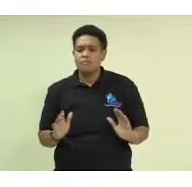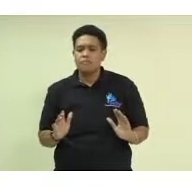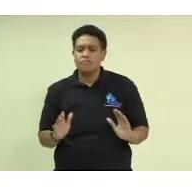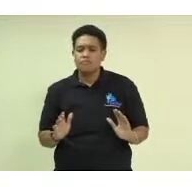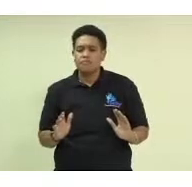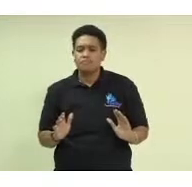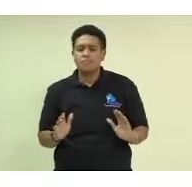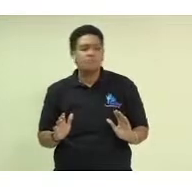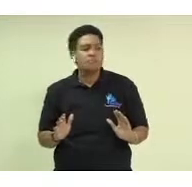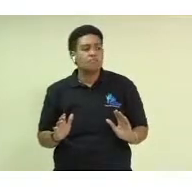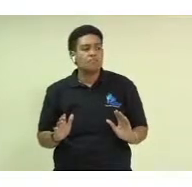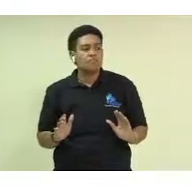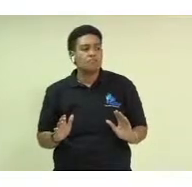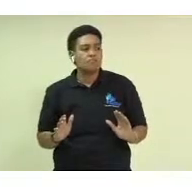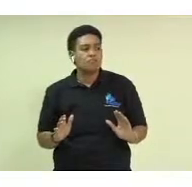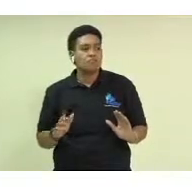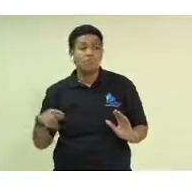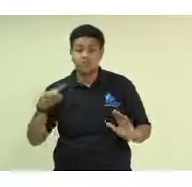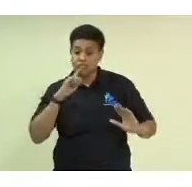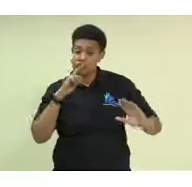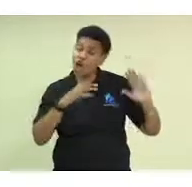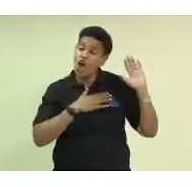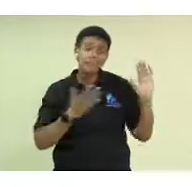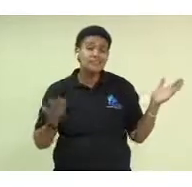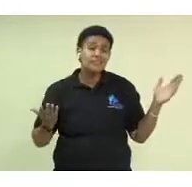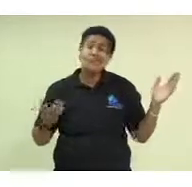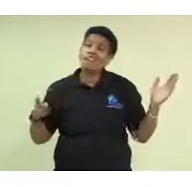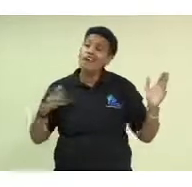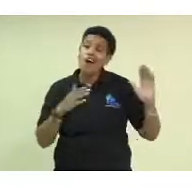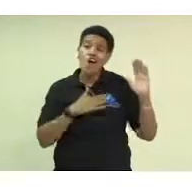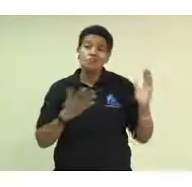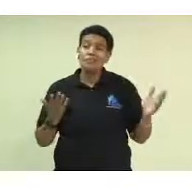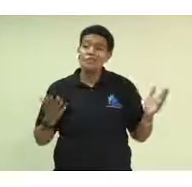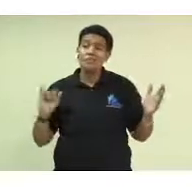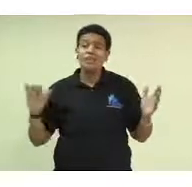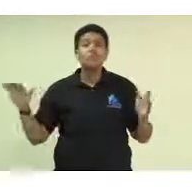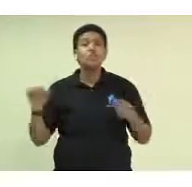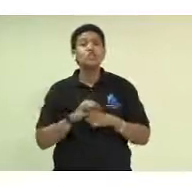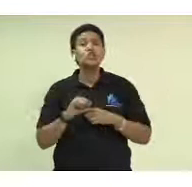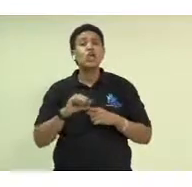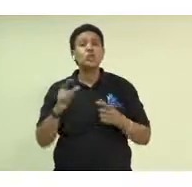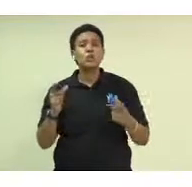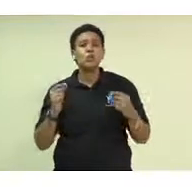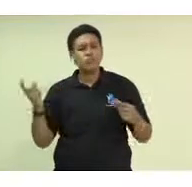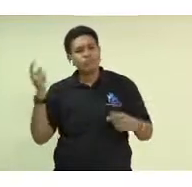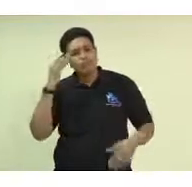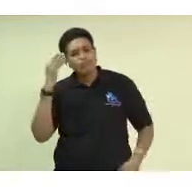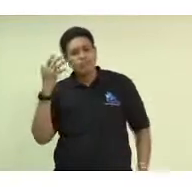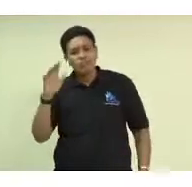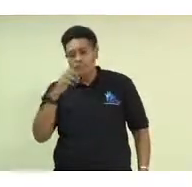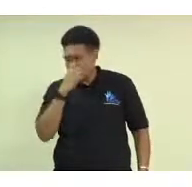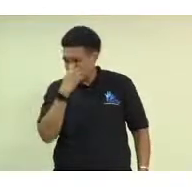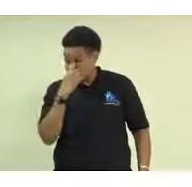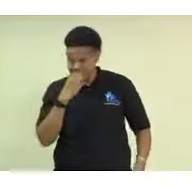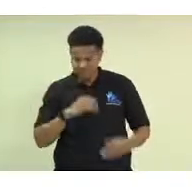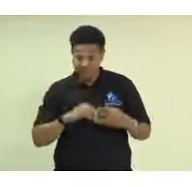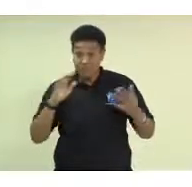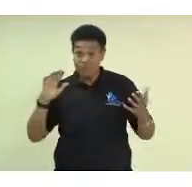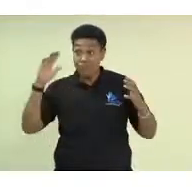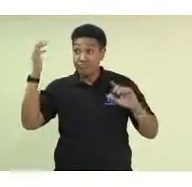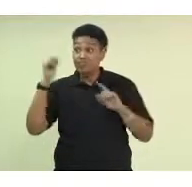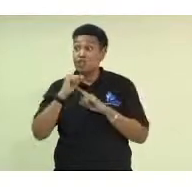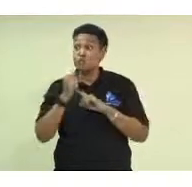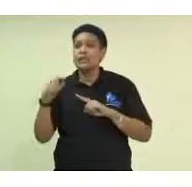they are committed. They're committed. That's what they are trained for, even in adverse